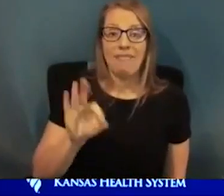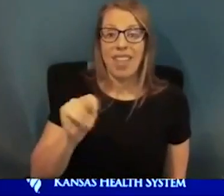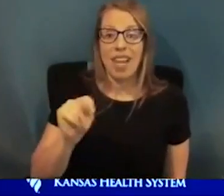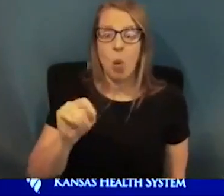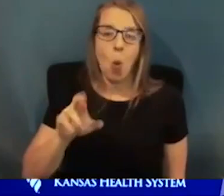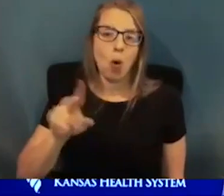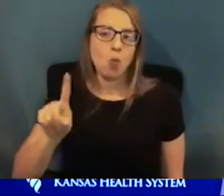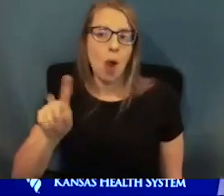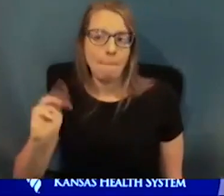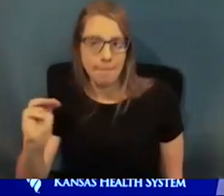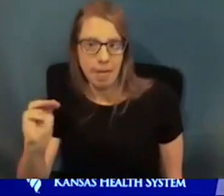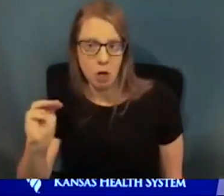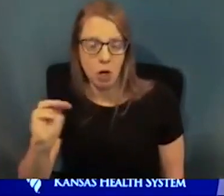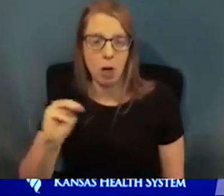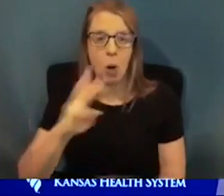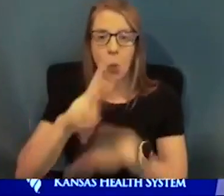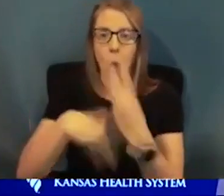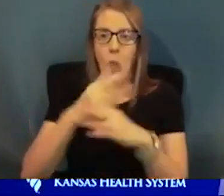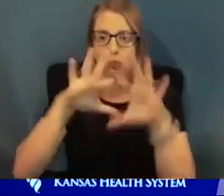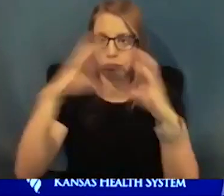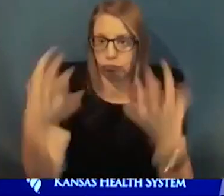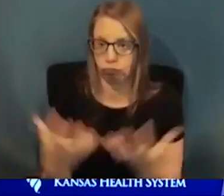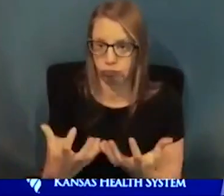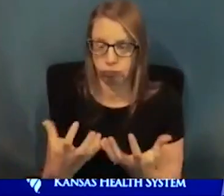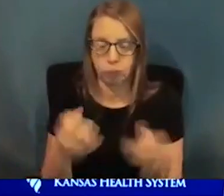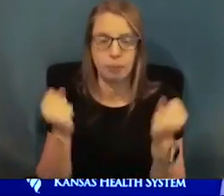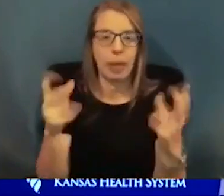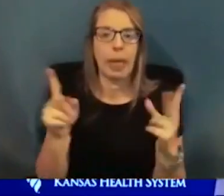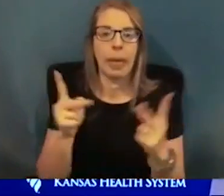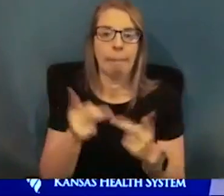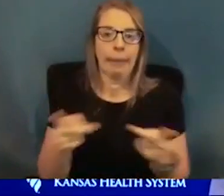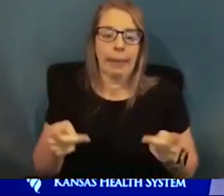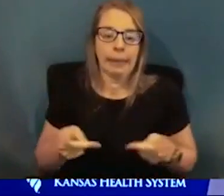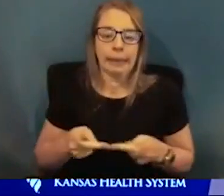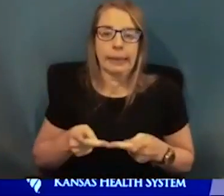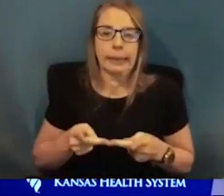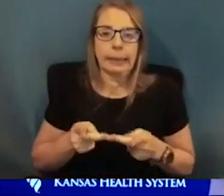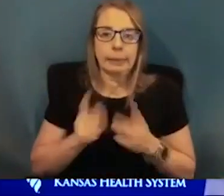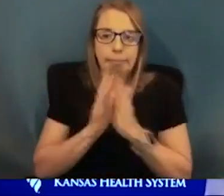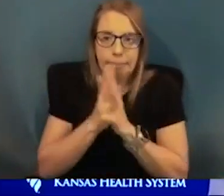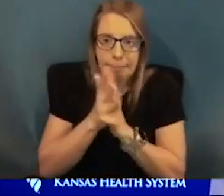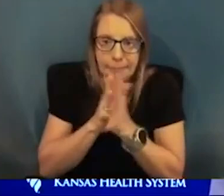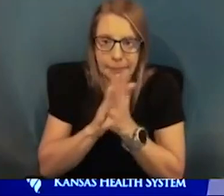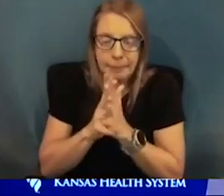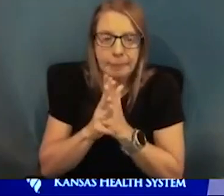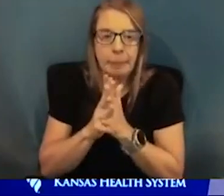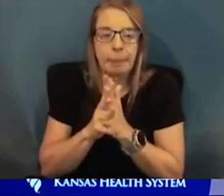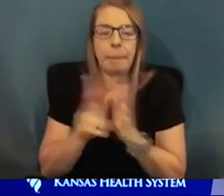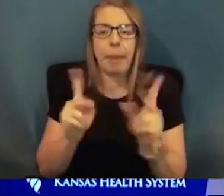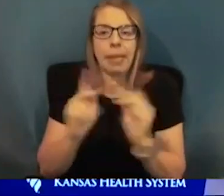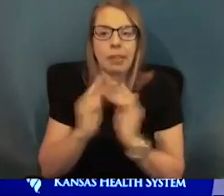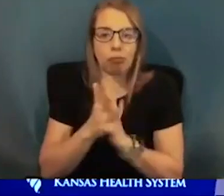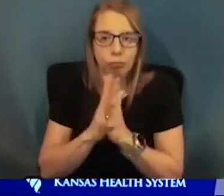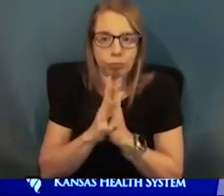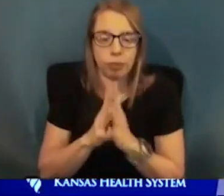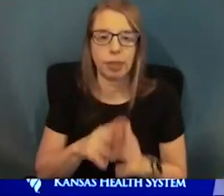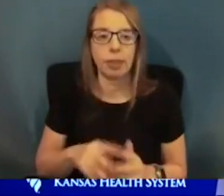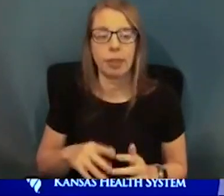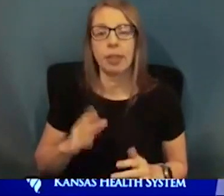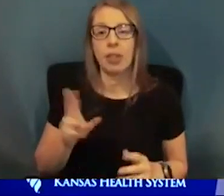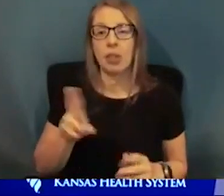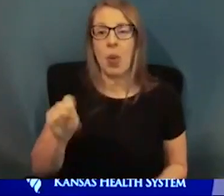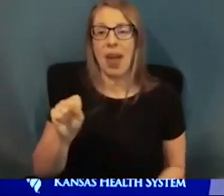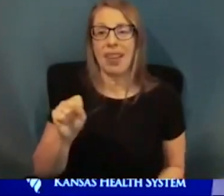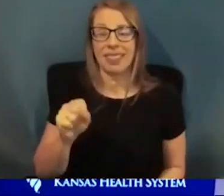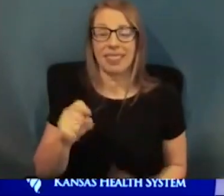with the world as a whole, and there are a lot of places where it is a little bit more dense. We in the United States started with 6 feet, but we've always said